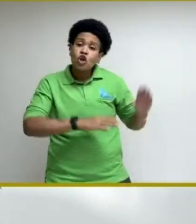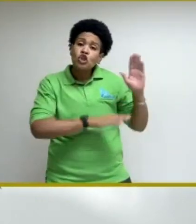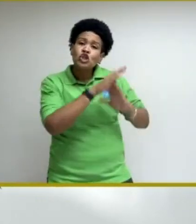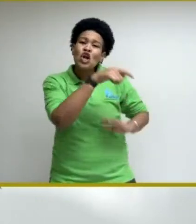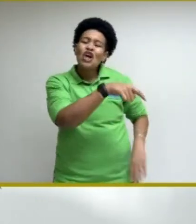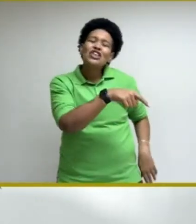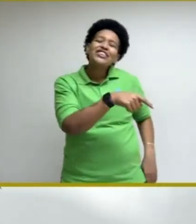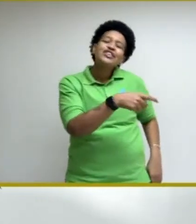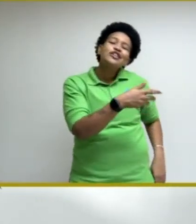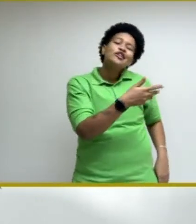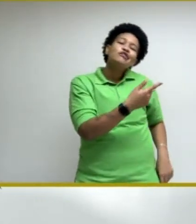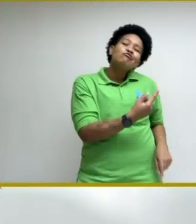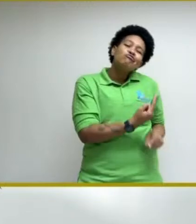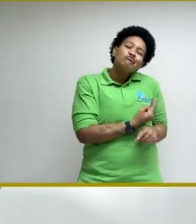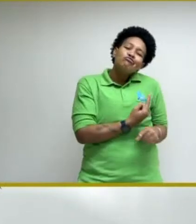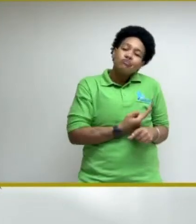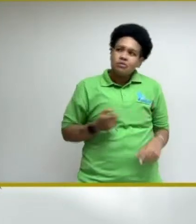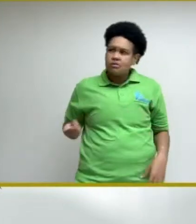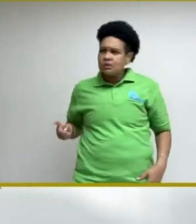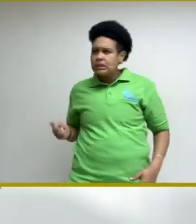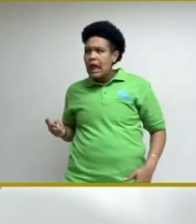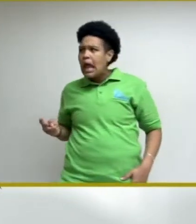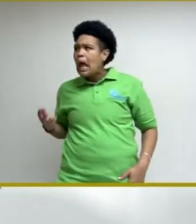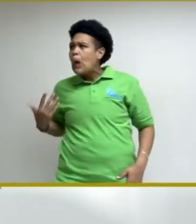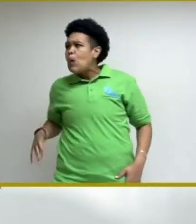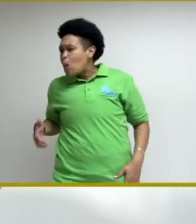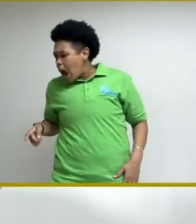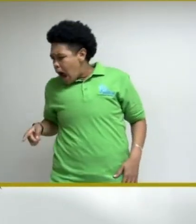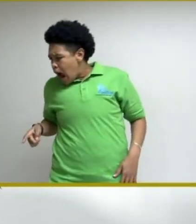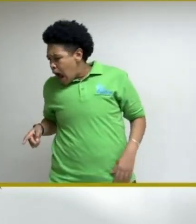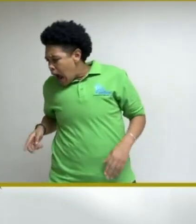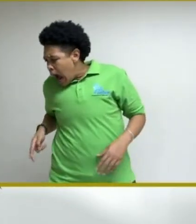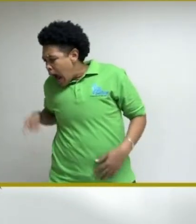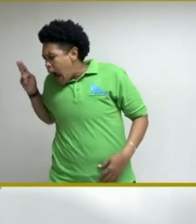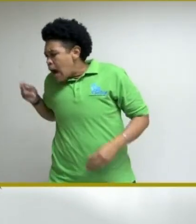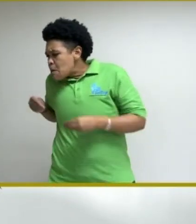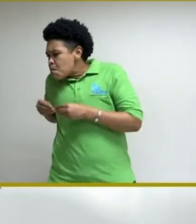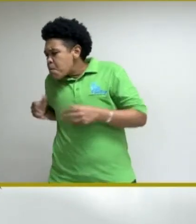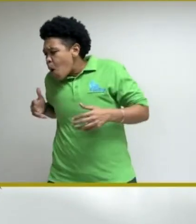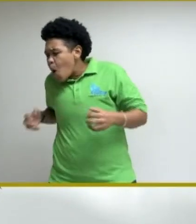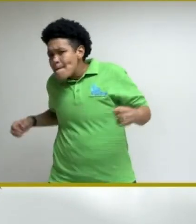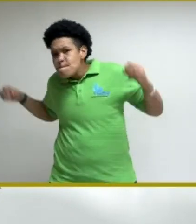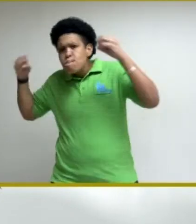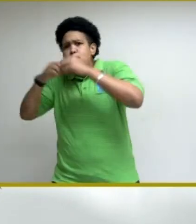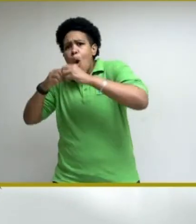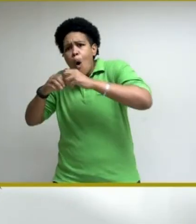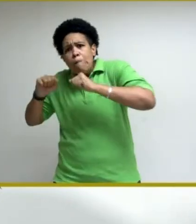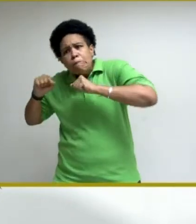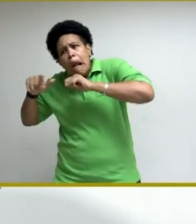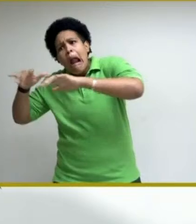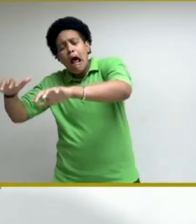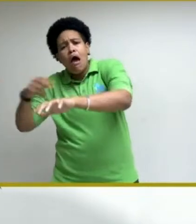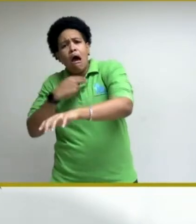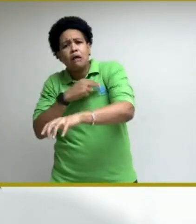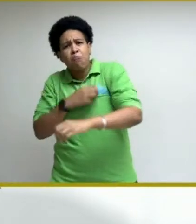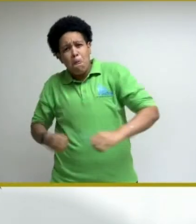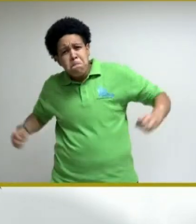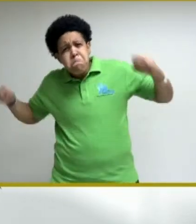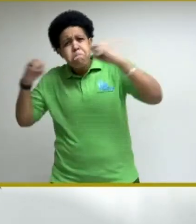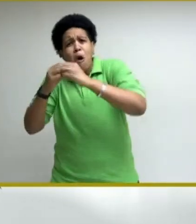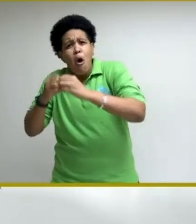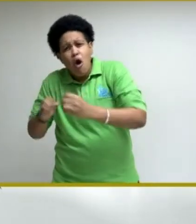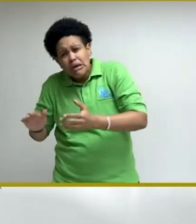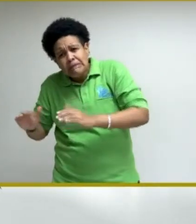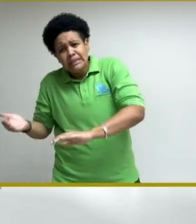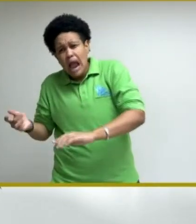as severe as the second. And the second surge brought with it far more challenges. And we raise that point to